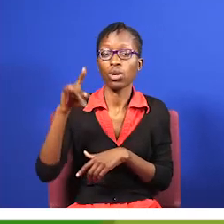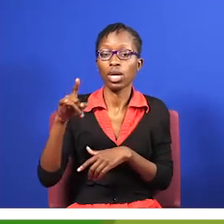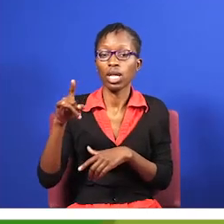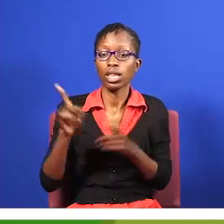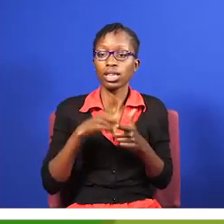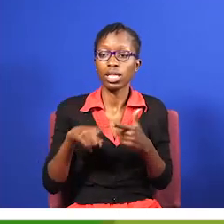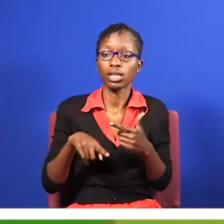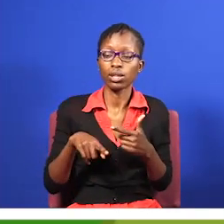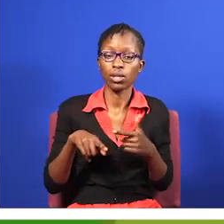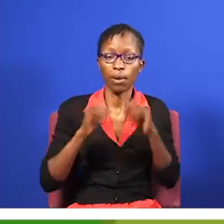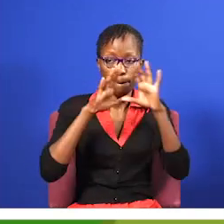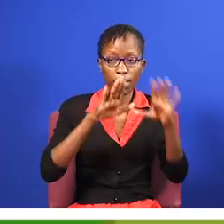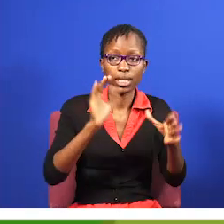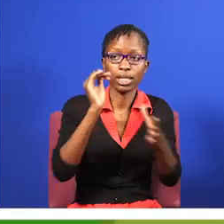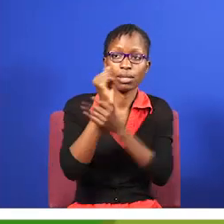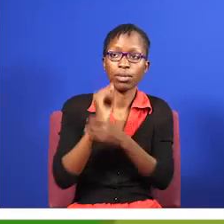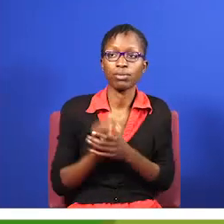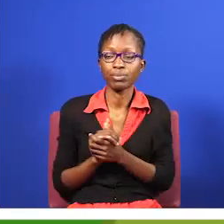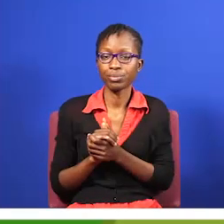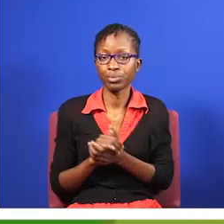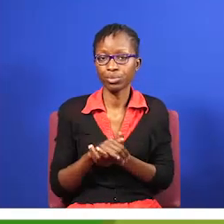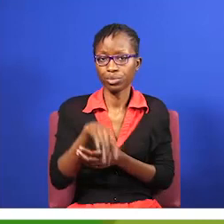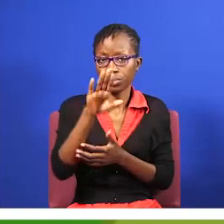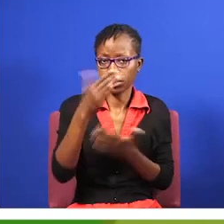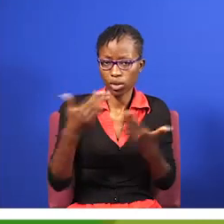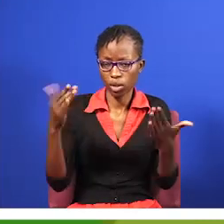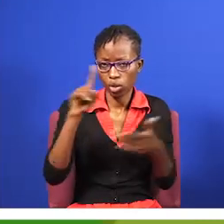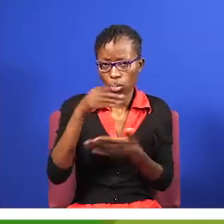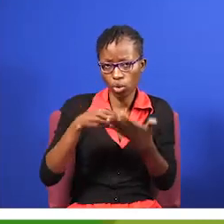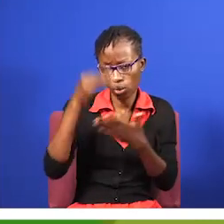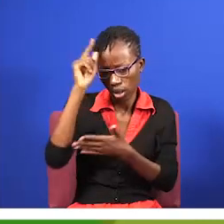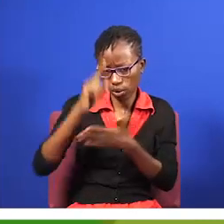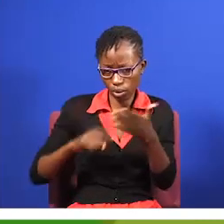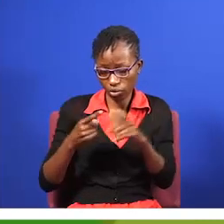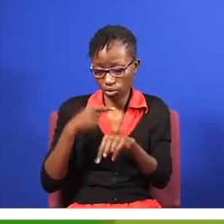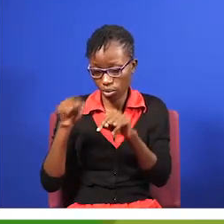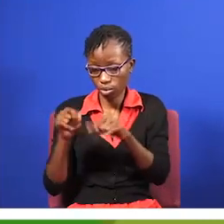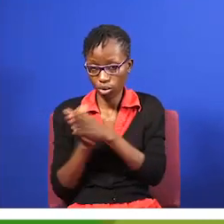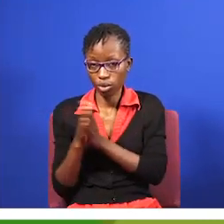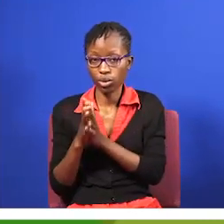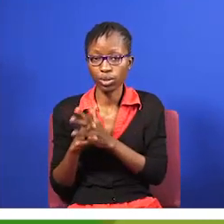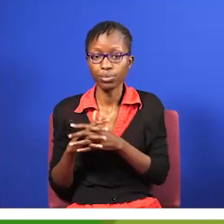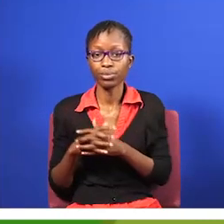God came in and blessed him. So children, what do we learn from this story?